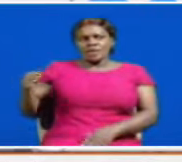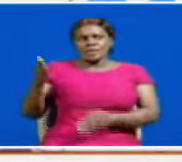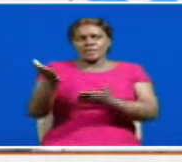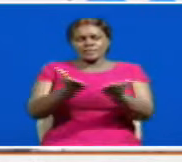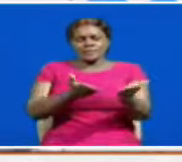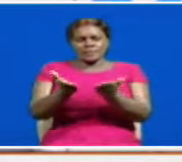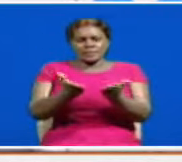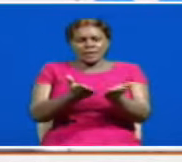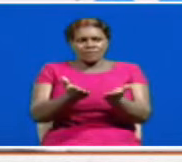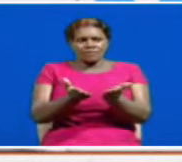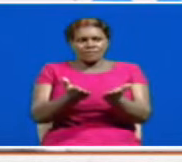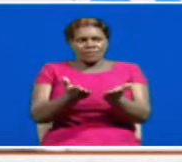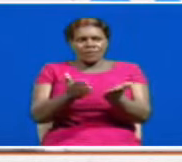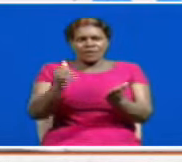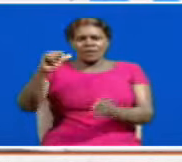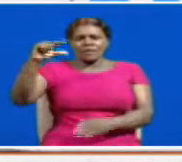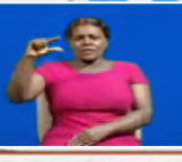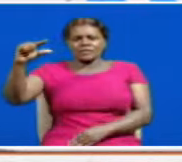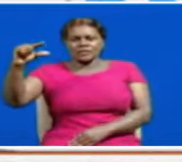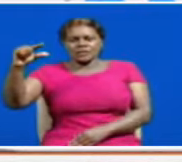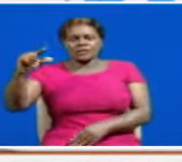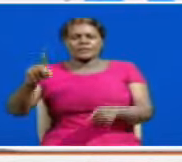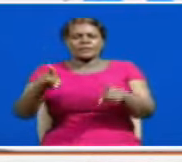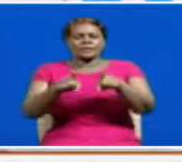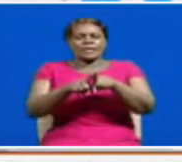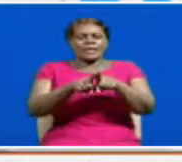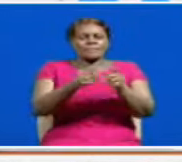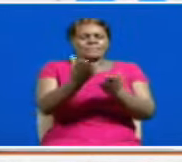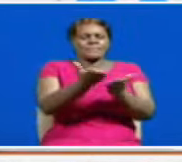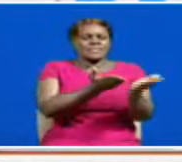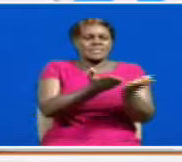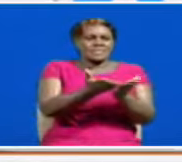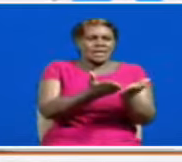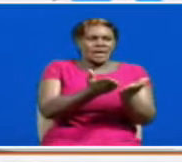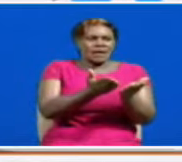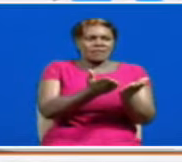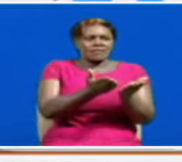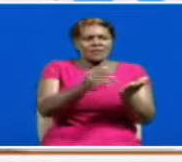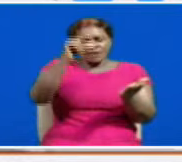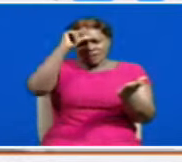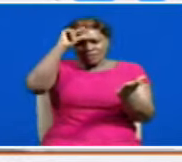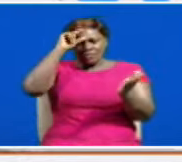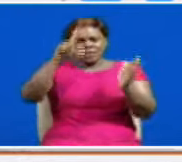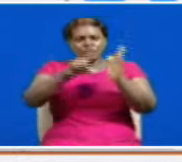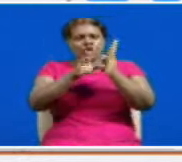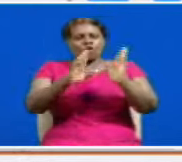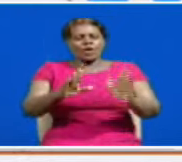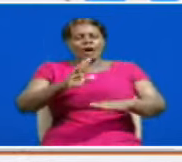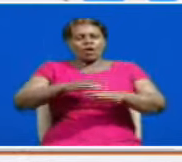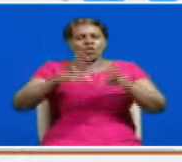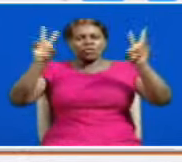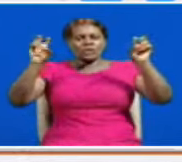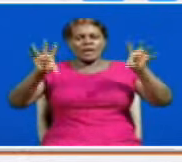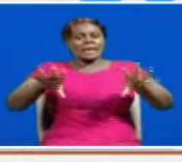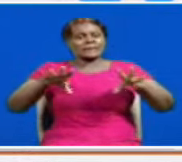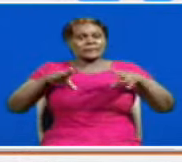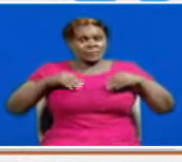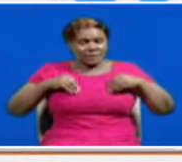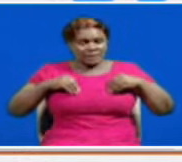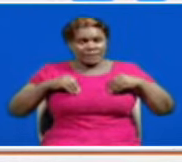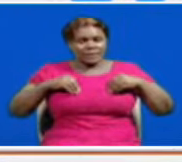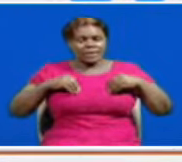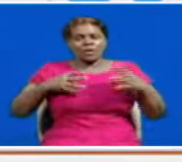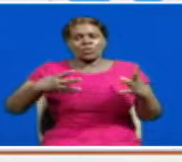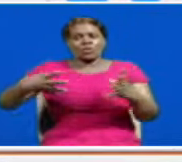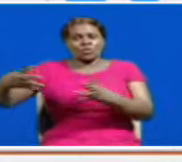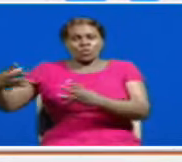the AG's chambers. We served the state council who was concerned in the matter. He accepted service.